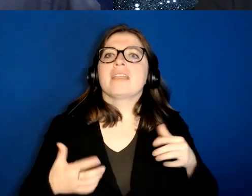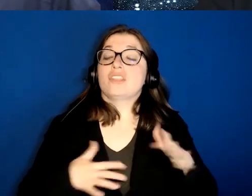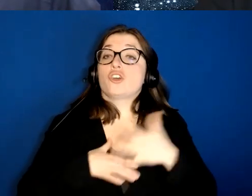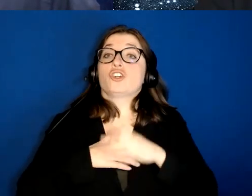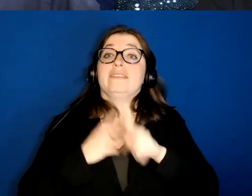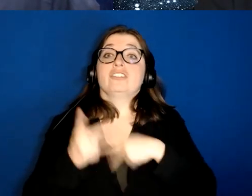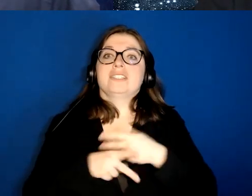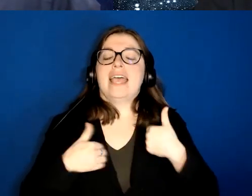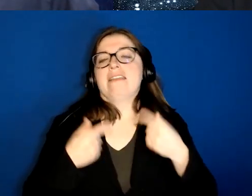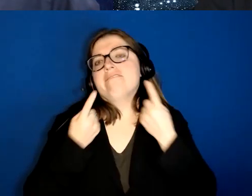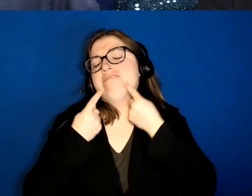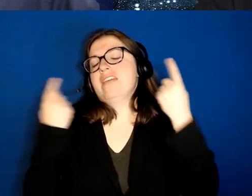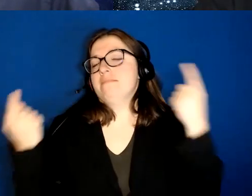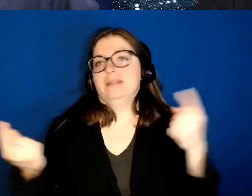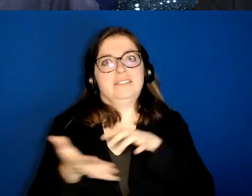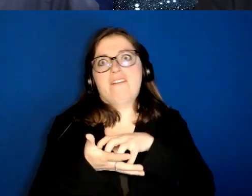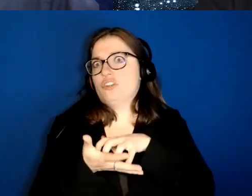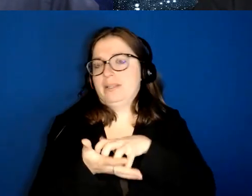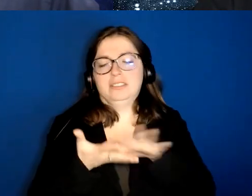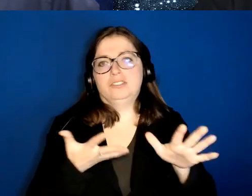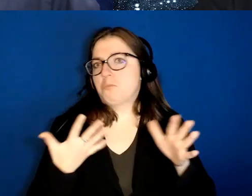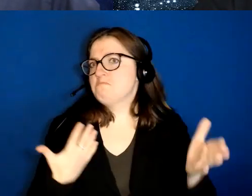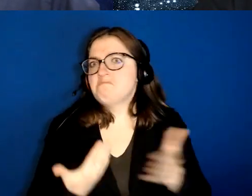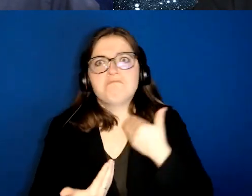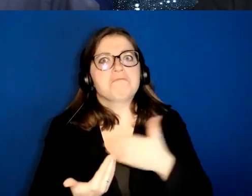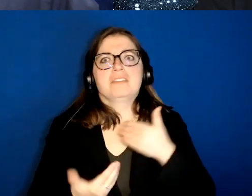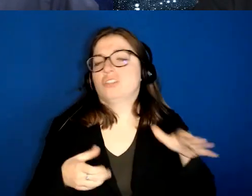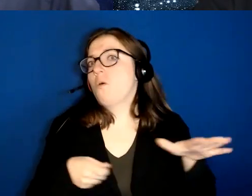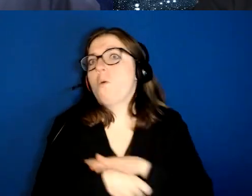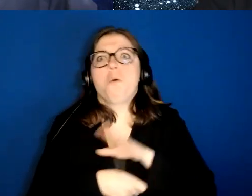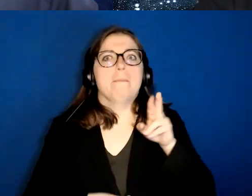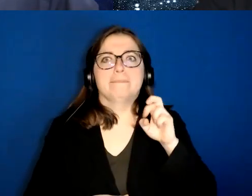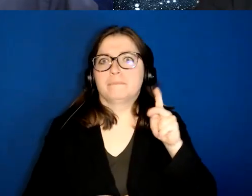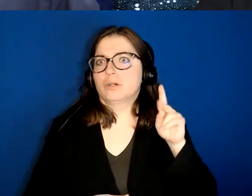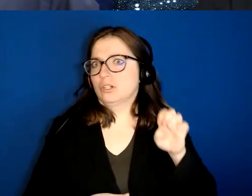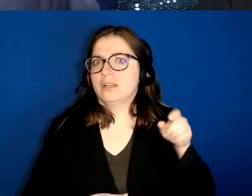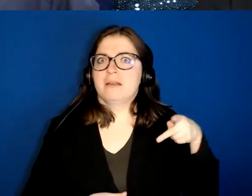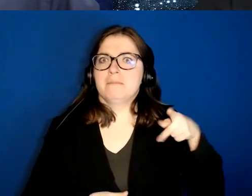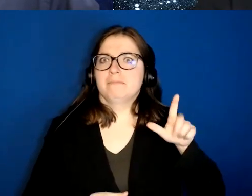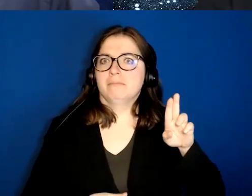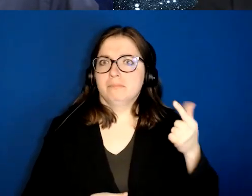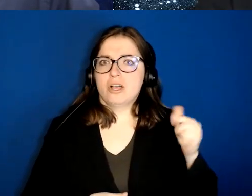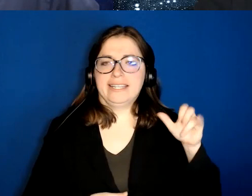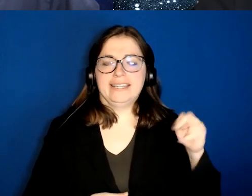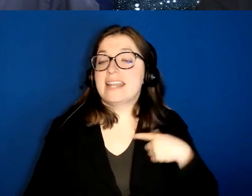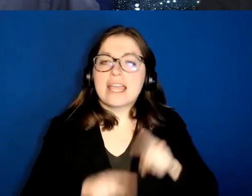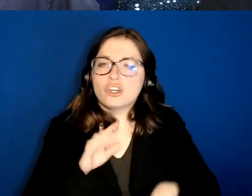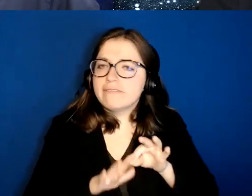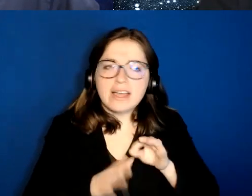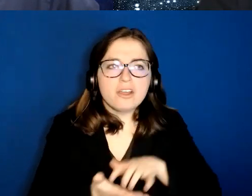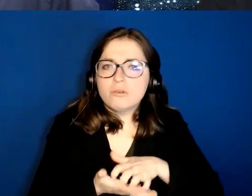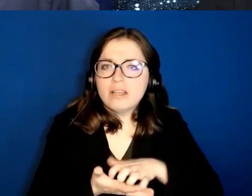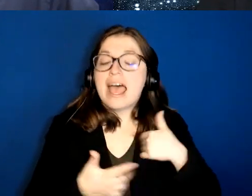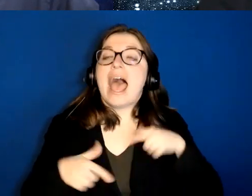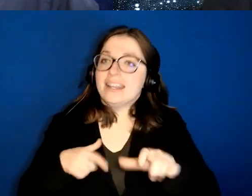famous vulnerabilities. There's a whole BERT plugin just to exploit them. And I couldn't find a vulnerable version. I actually had to take a modern version and put the bugs back in.